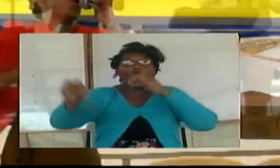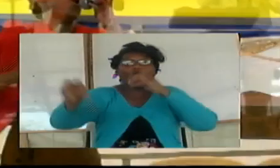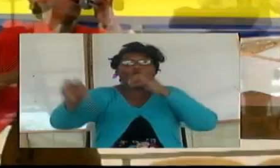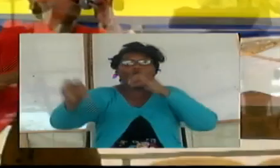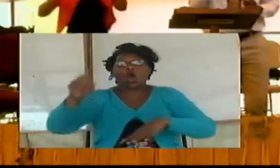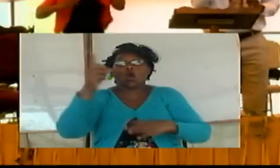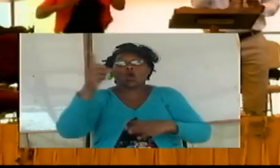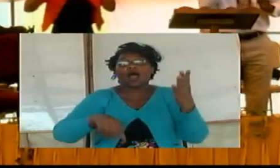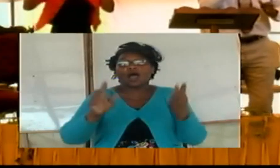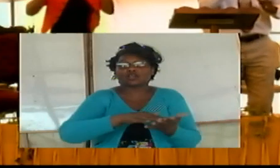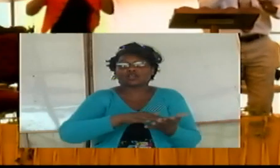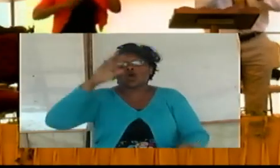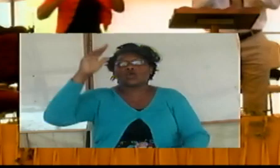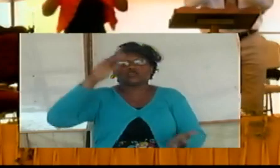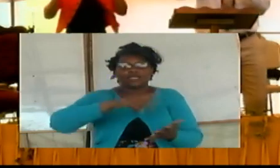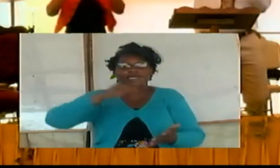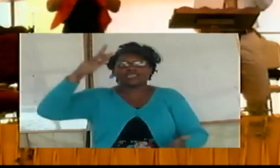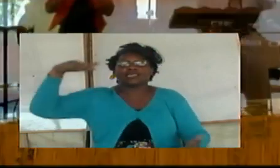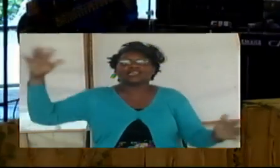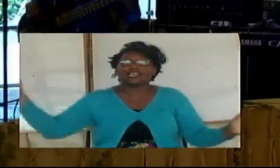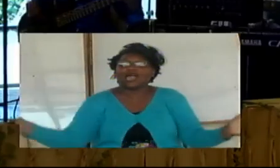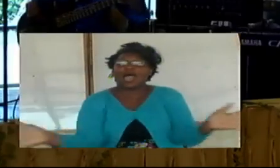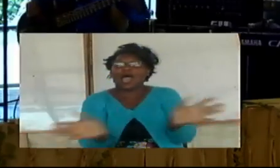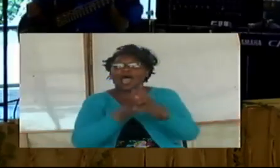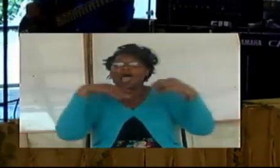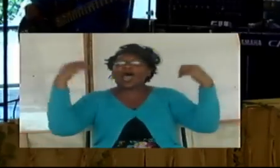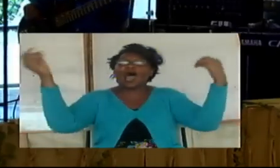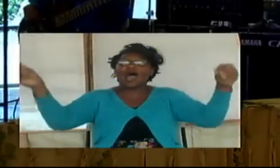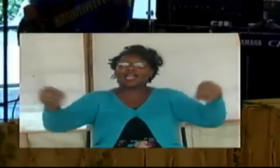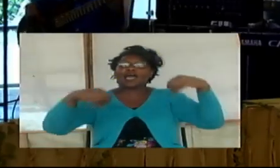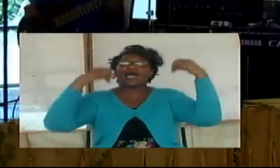shout, oh, what glory! Hallelujah!